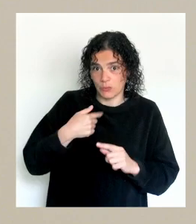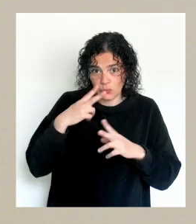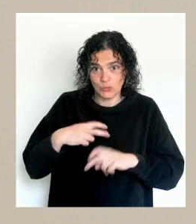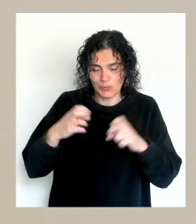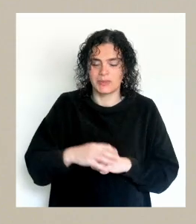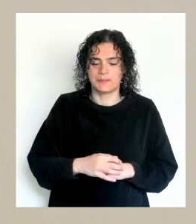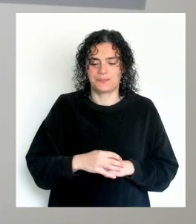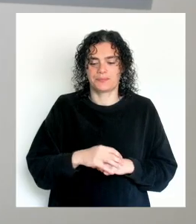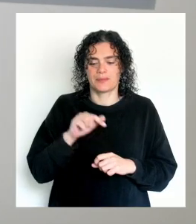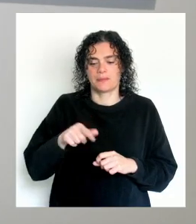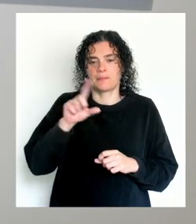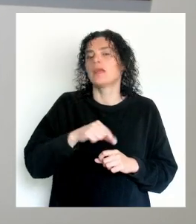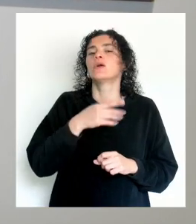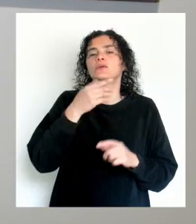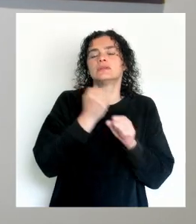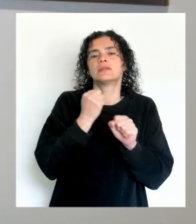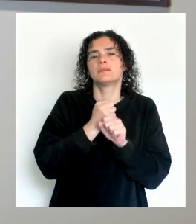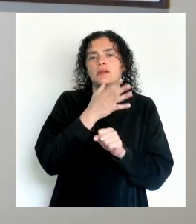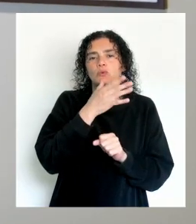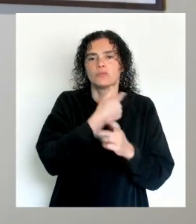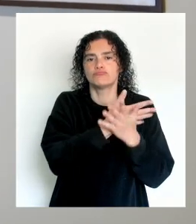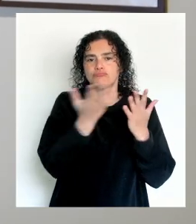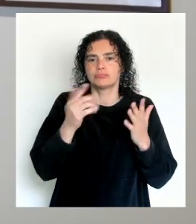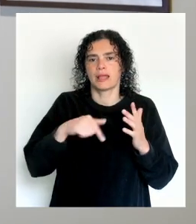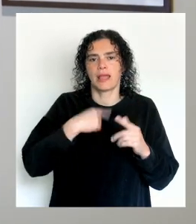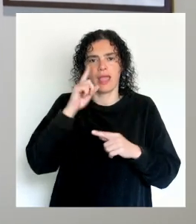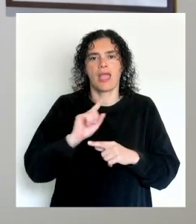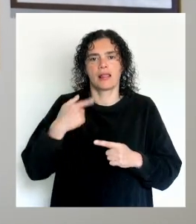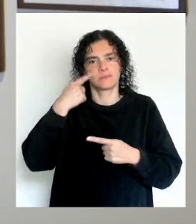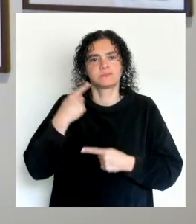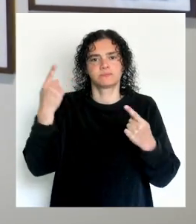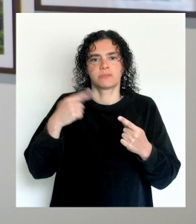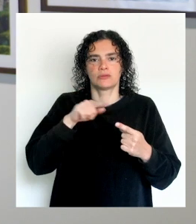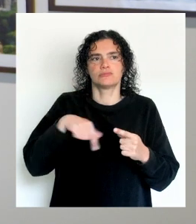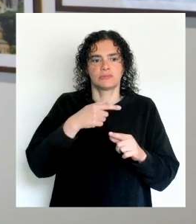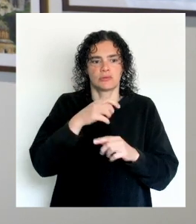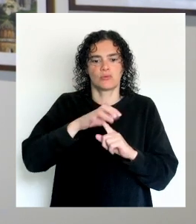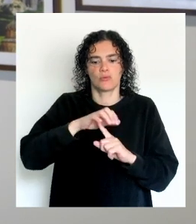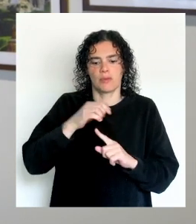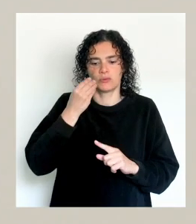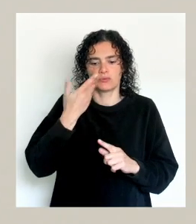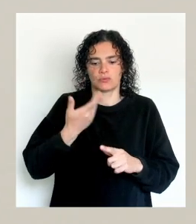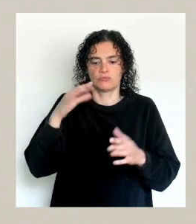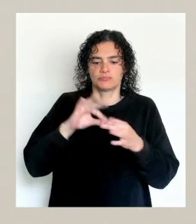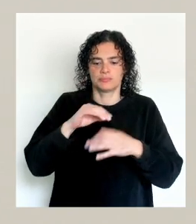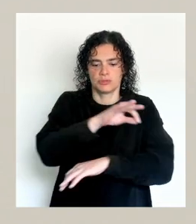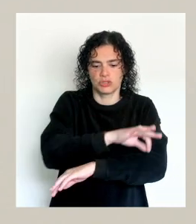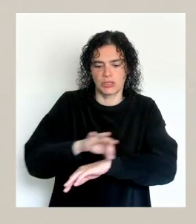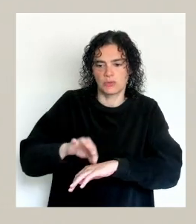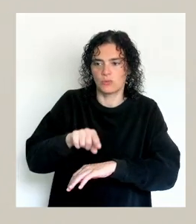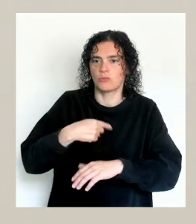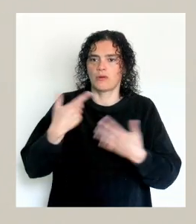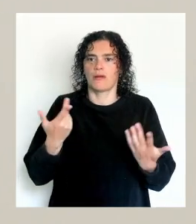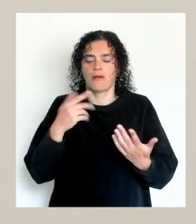discovered. Her hand-cut collage work has been turned into prints here, and she represents mushrooms either as these utopian architectural